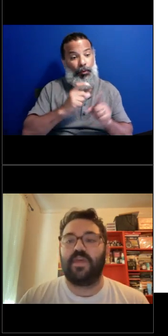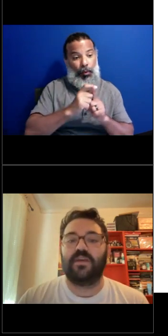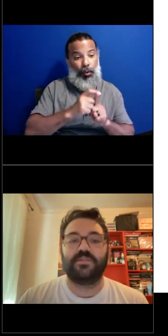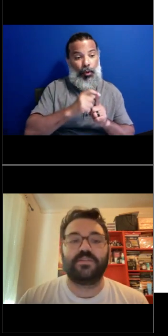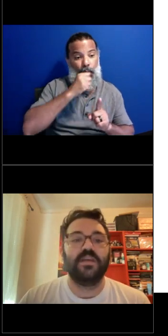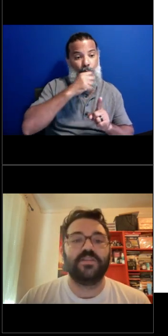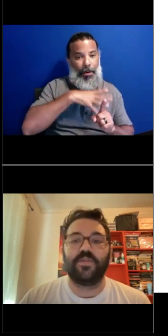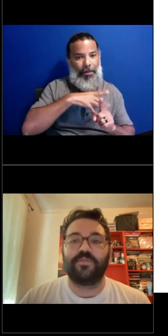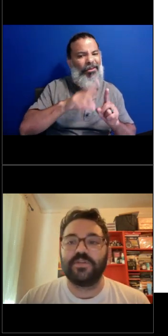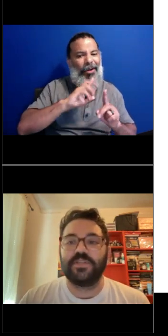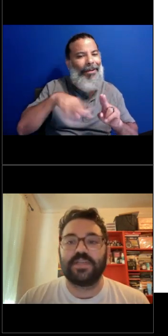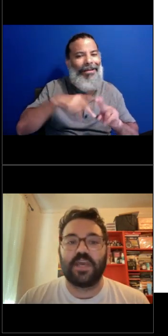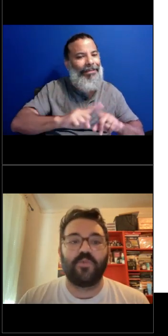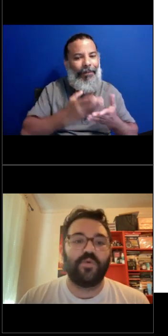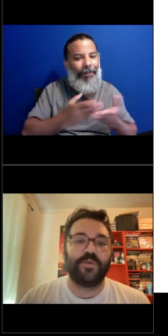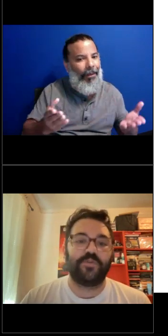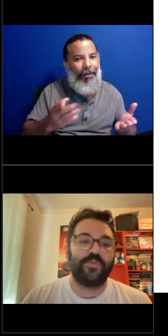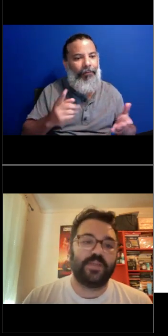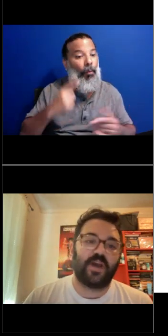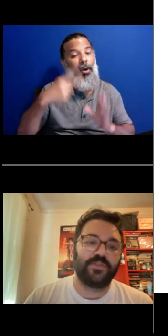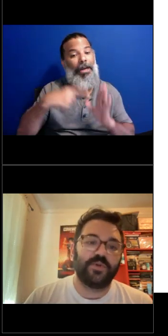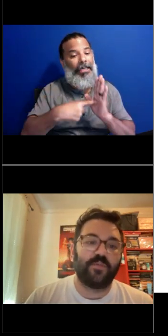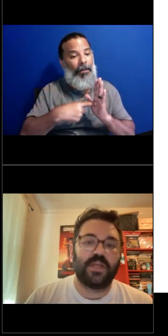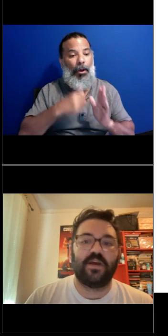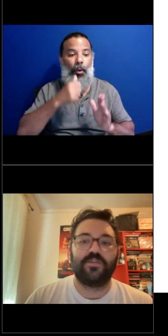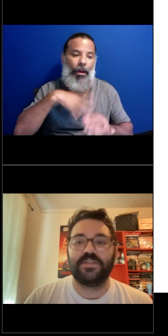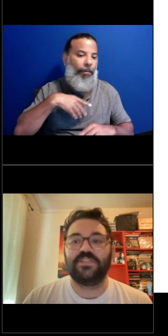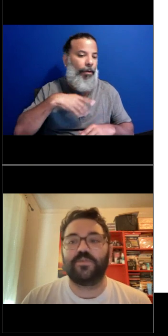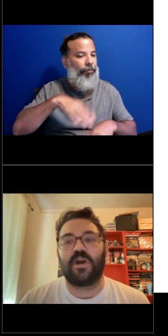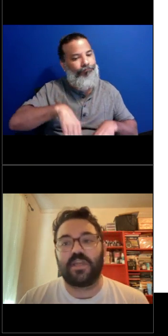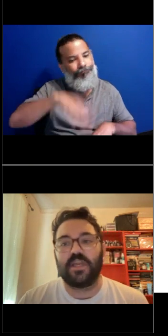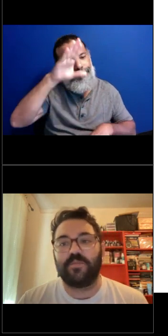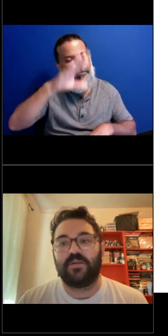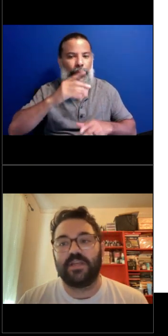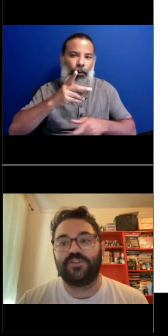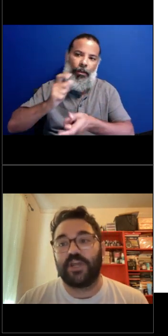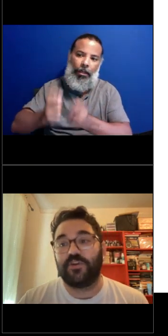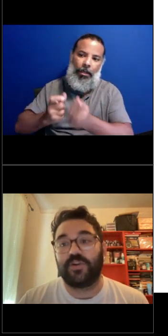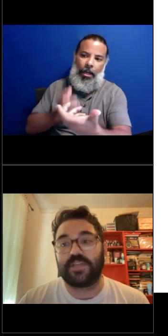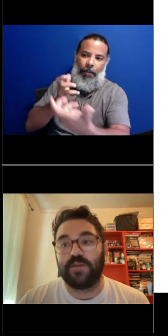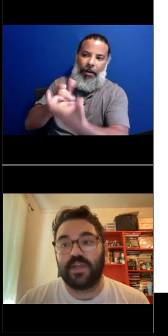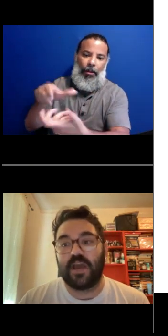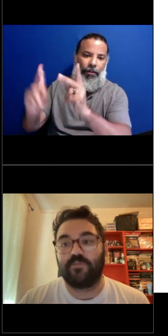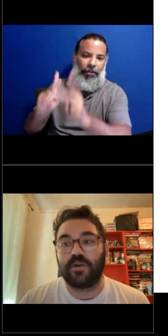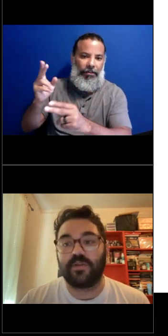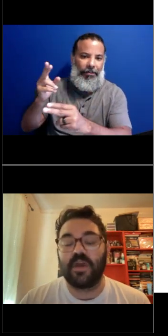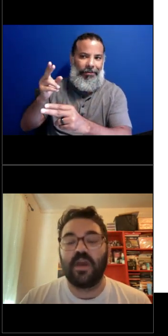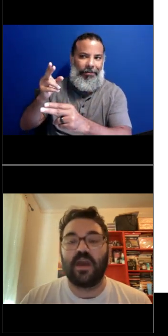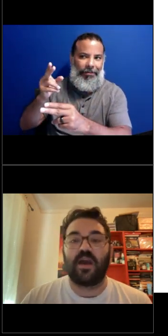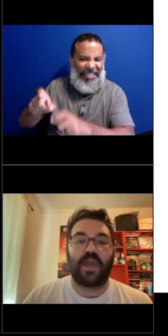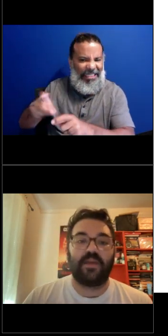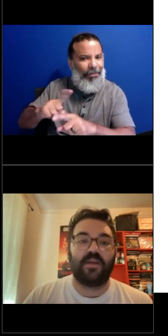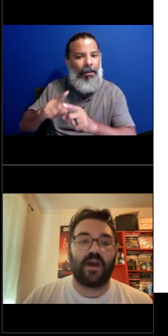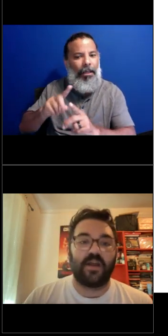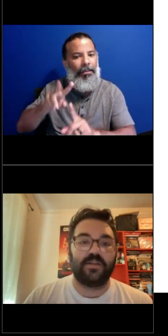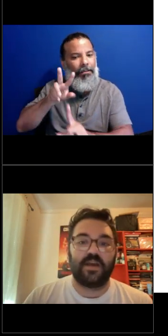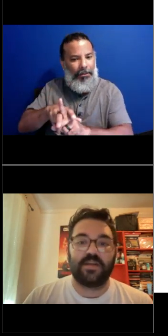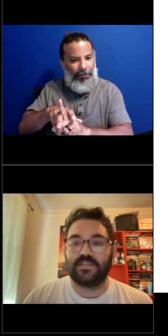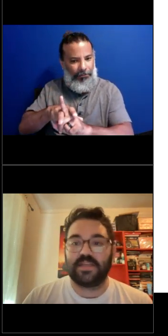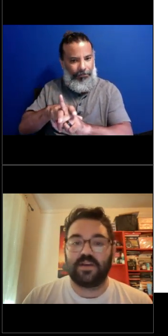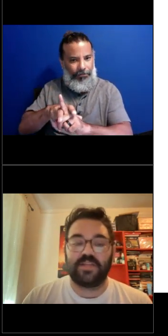to different things. So in the first example, women grow up being taught to accommodate others' needs. What we're talking about is gender assignment at birth and